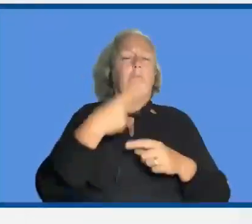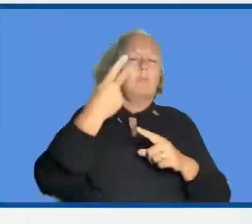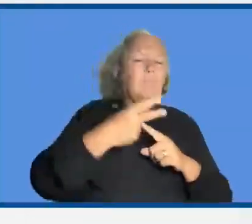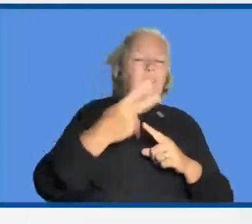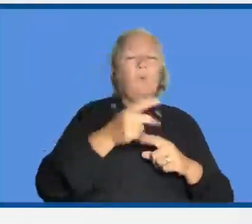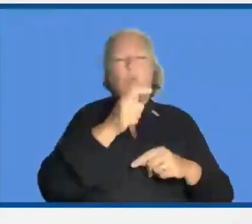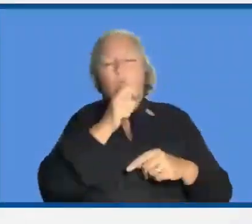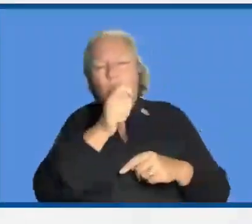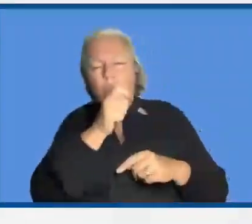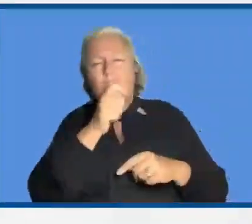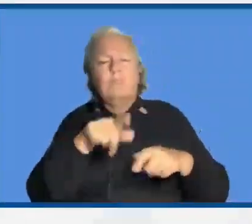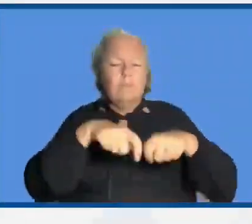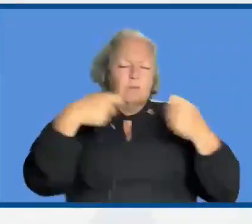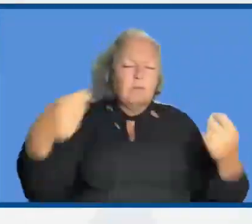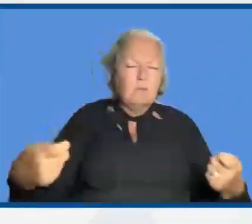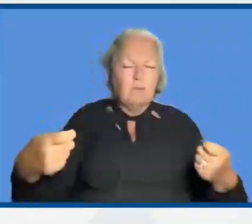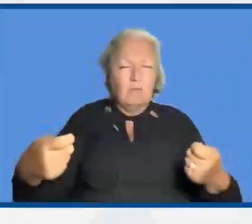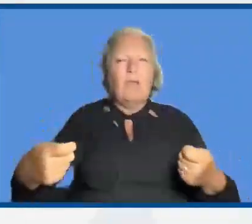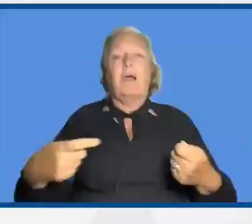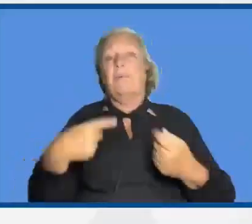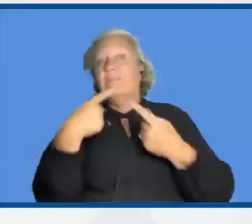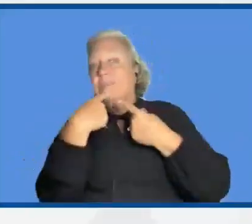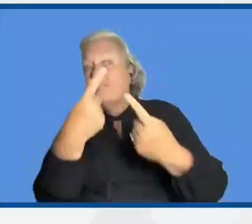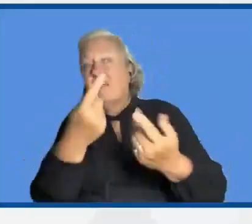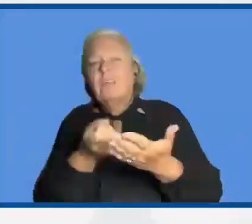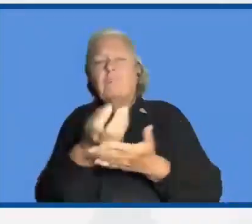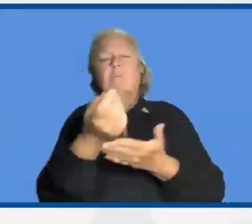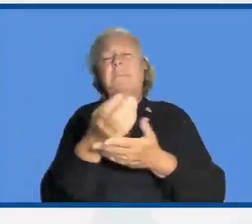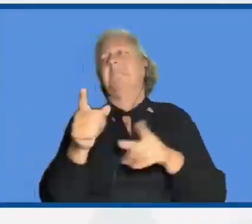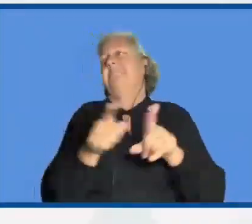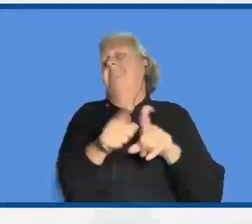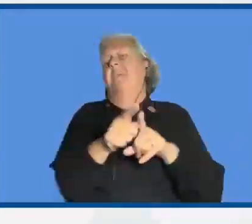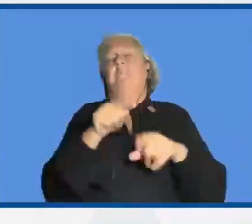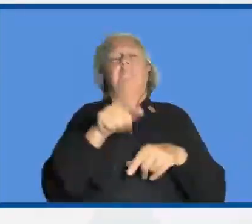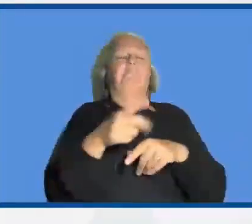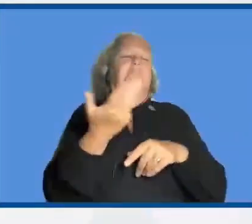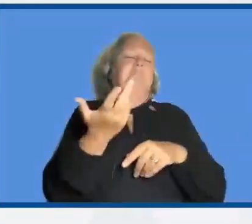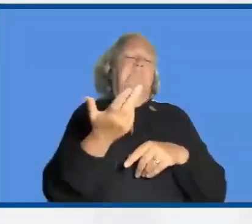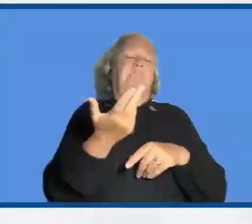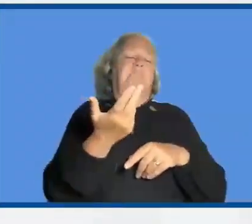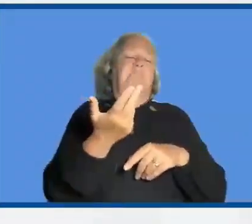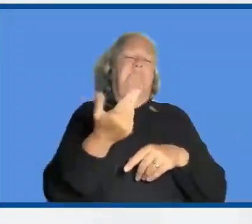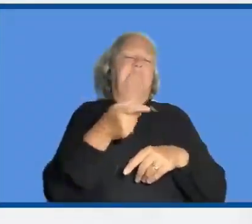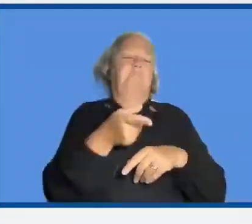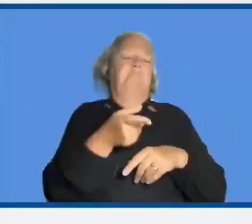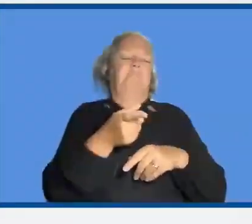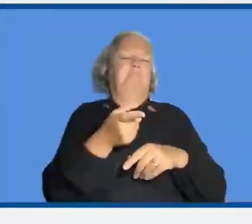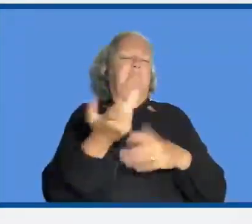science, technology, government relationship? Second is, we talk a lot